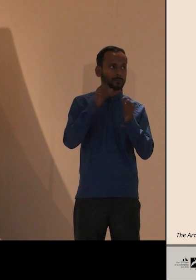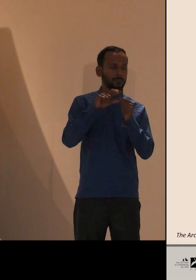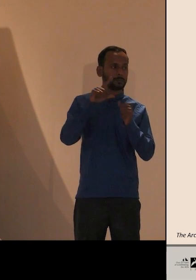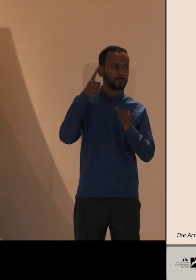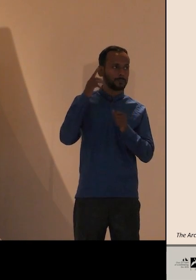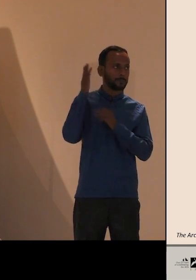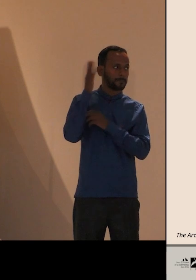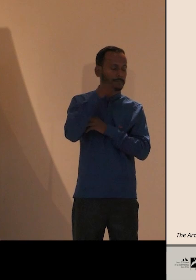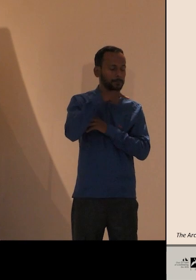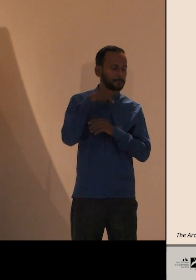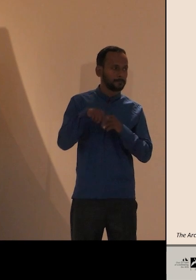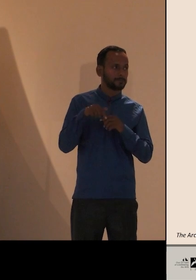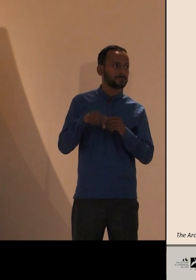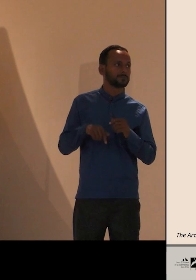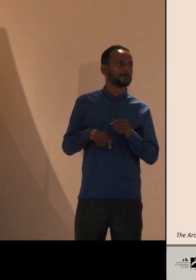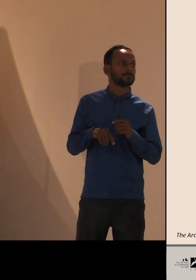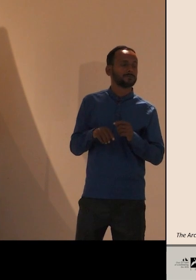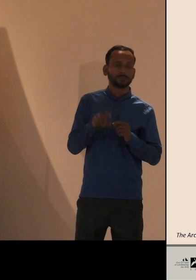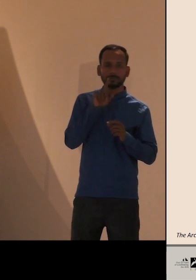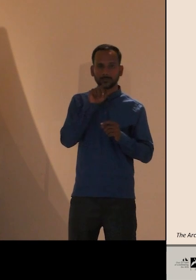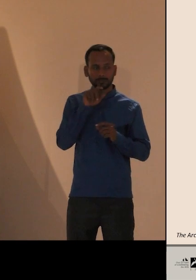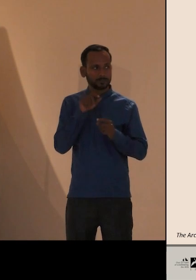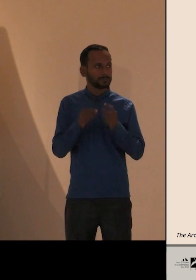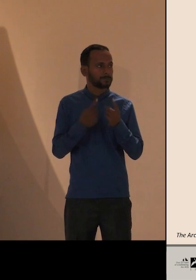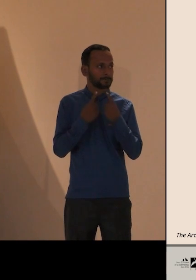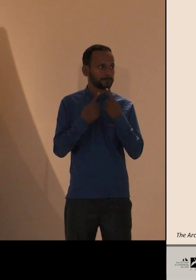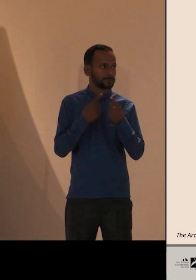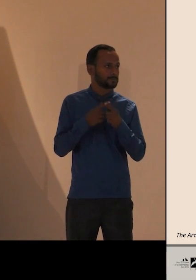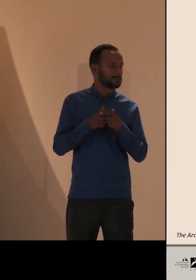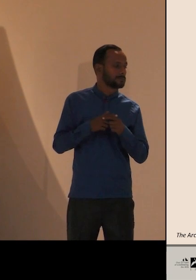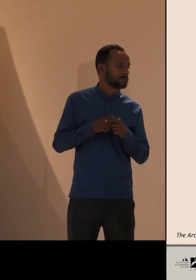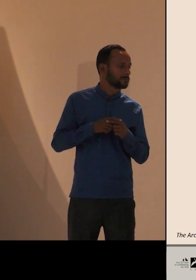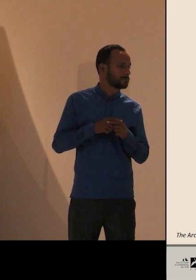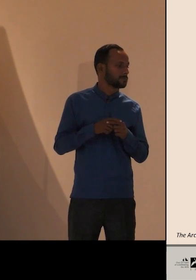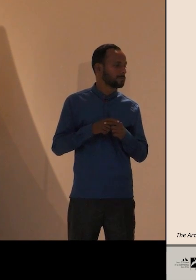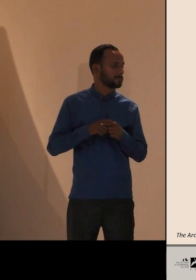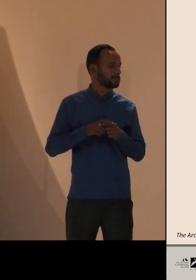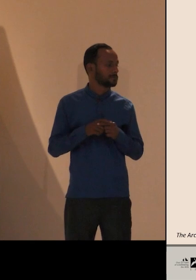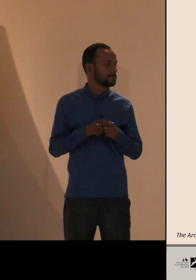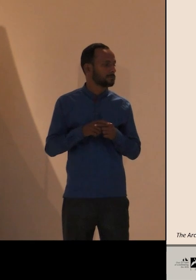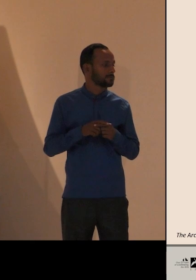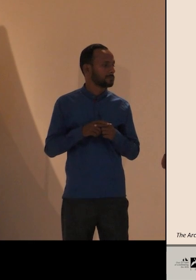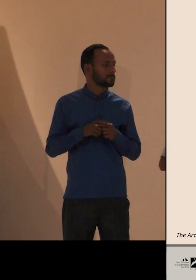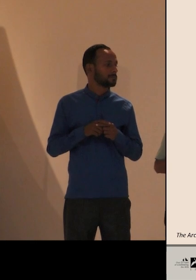between colonialism, nationalism and democracy, and authoritarianism in modern South Asia.